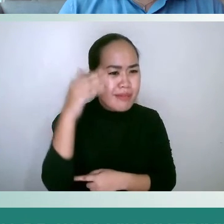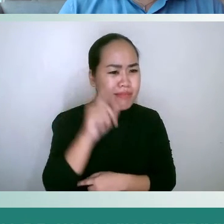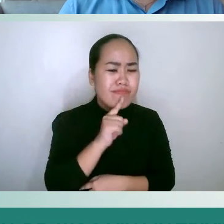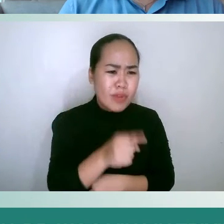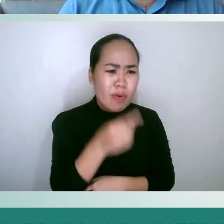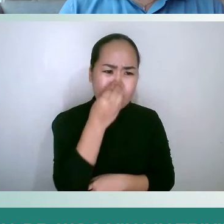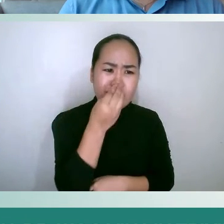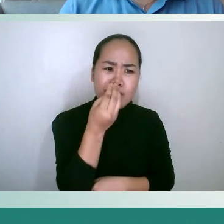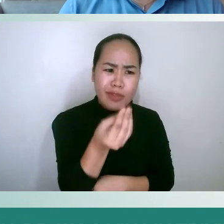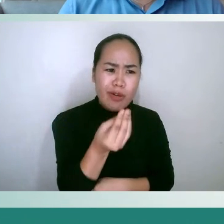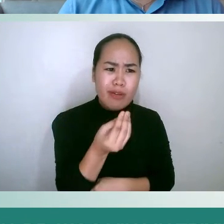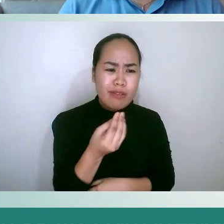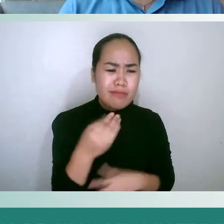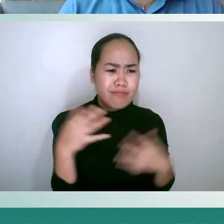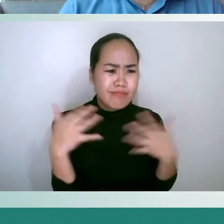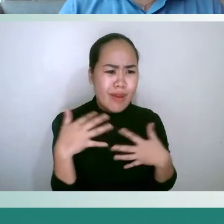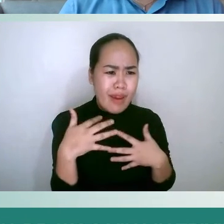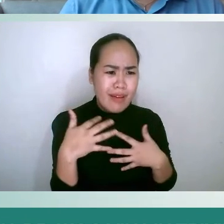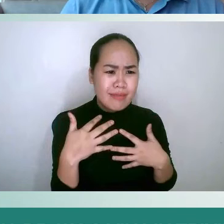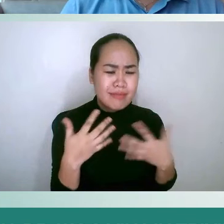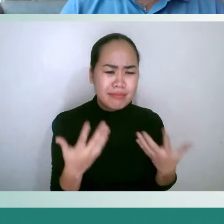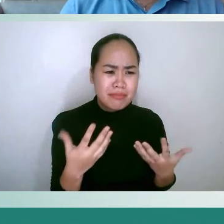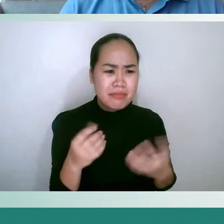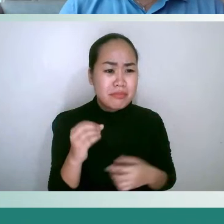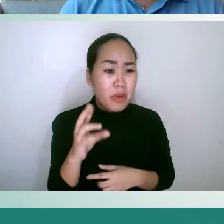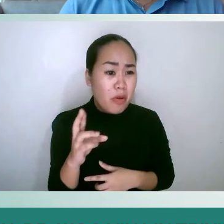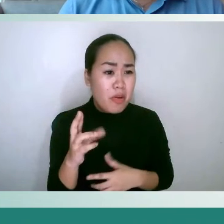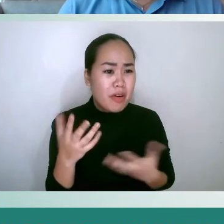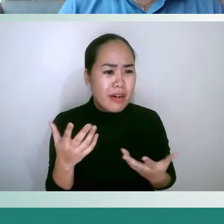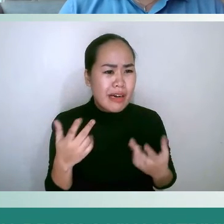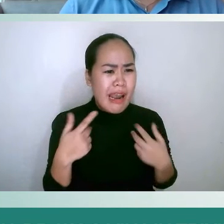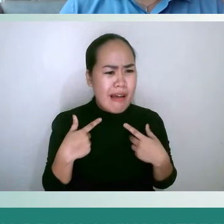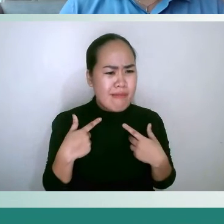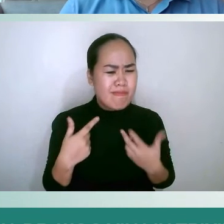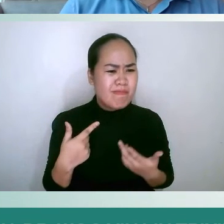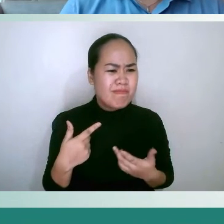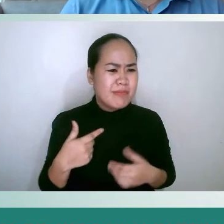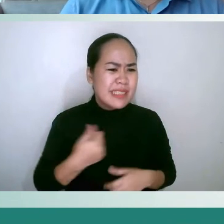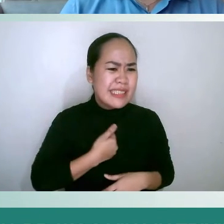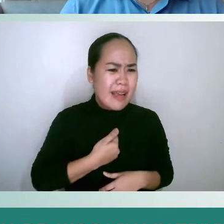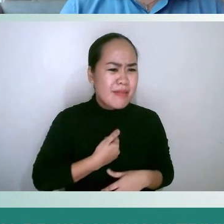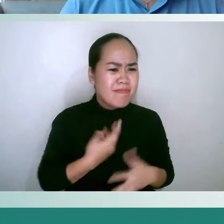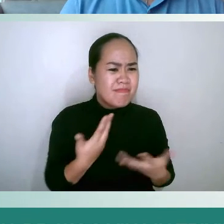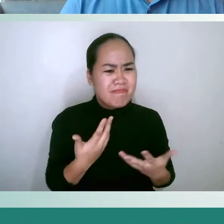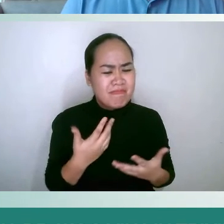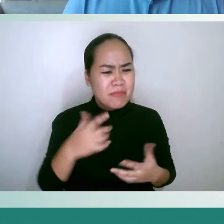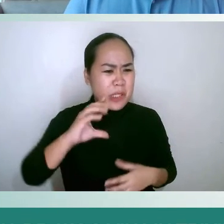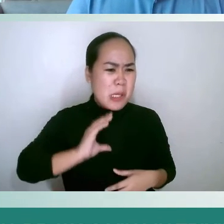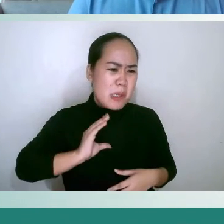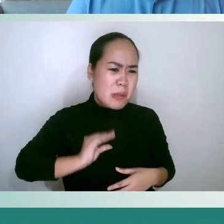scared or have hurt themselves, and the invalid rates are very low.